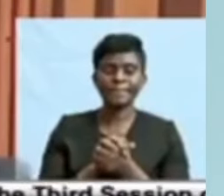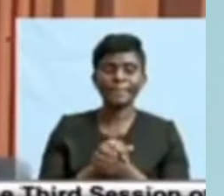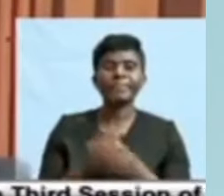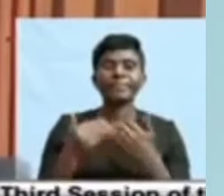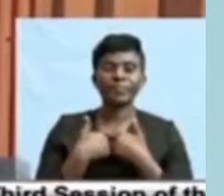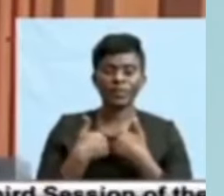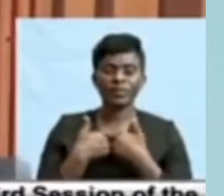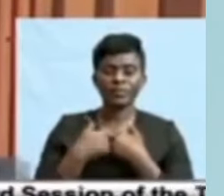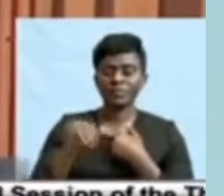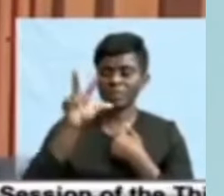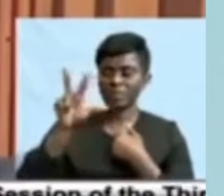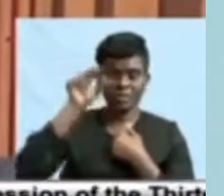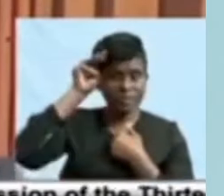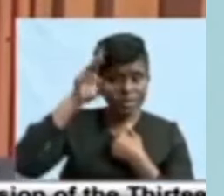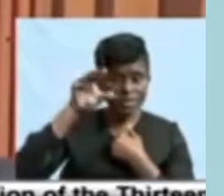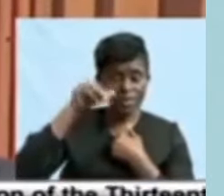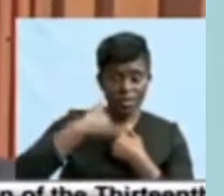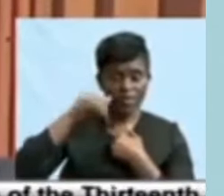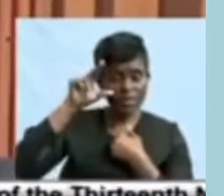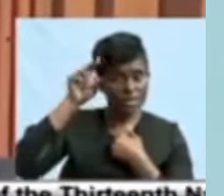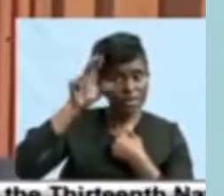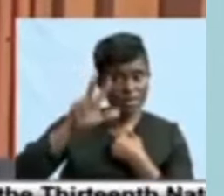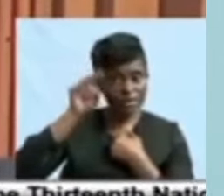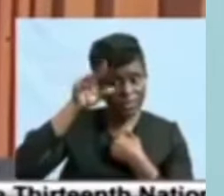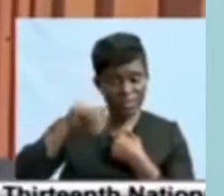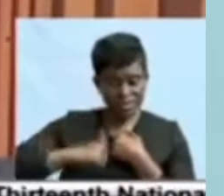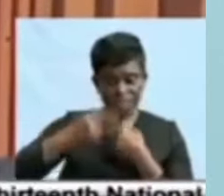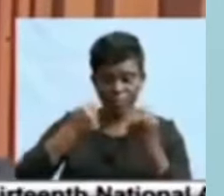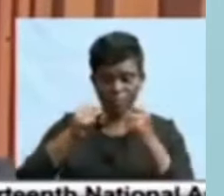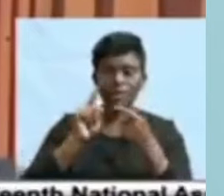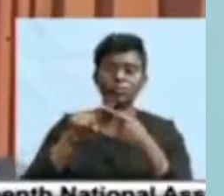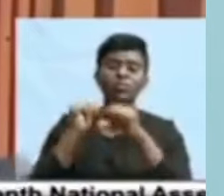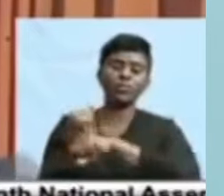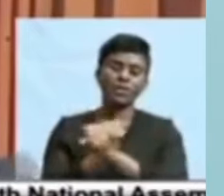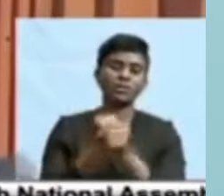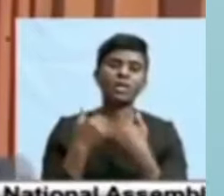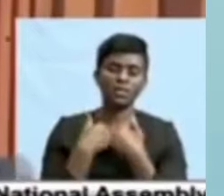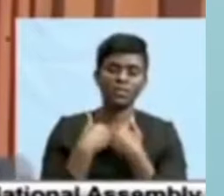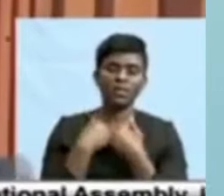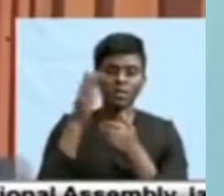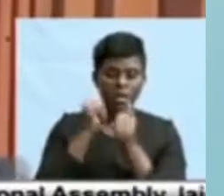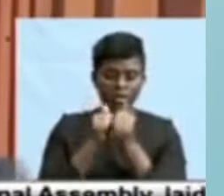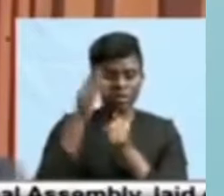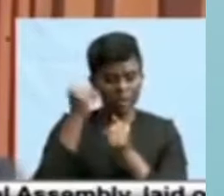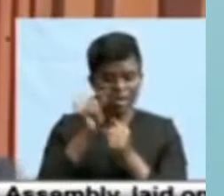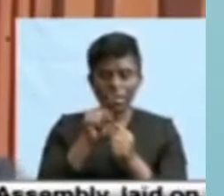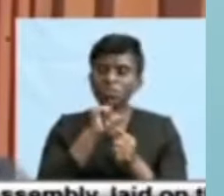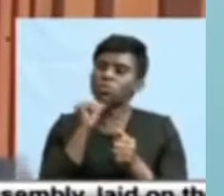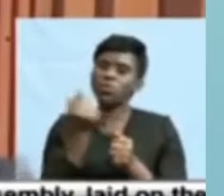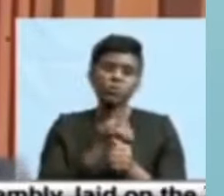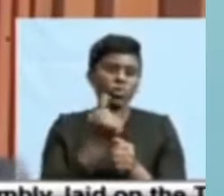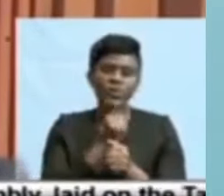there are three ministries that we should always try to protect, because not only